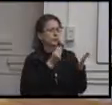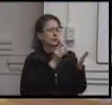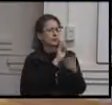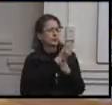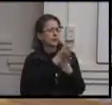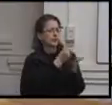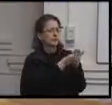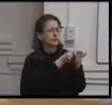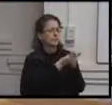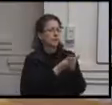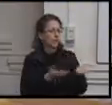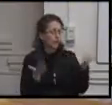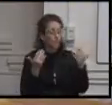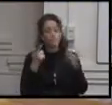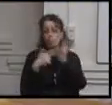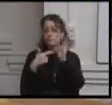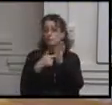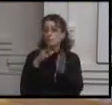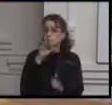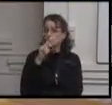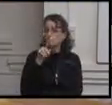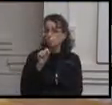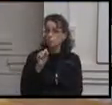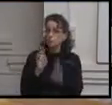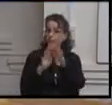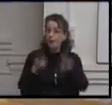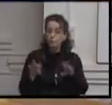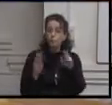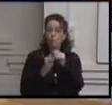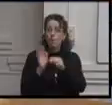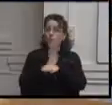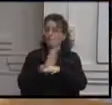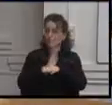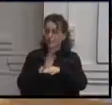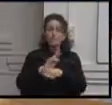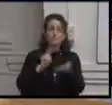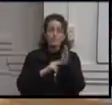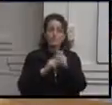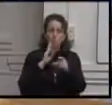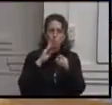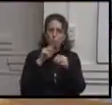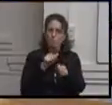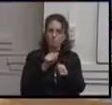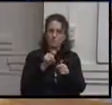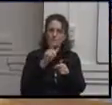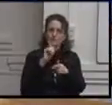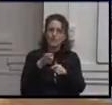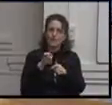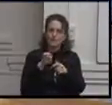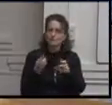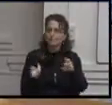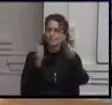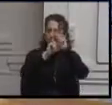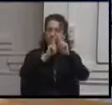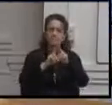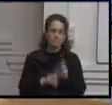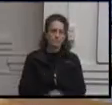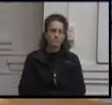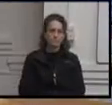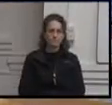back online. The Brooks House, for example, also is going to be paying more in taxes. So that'll be useful to hear for the next